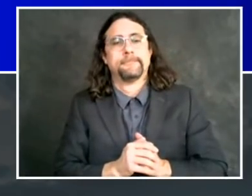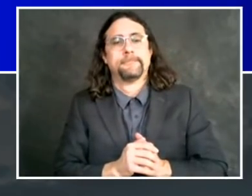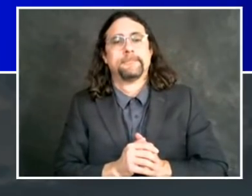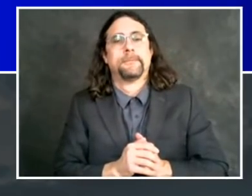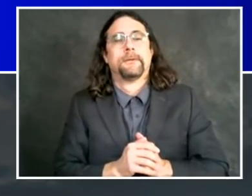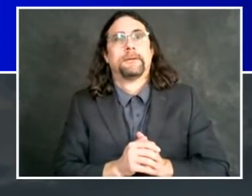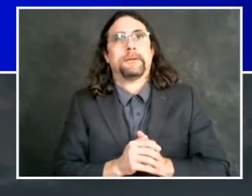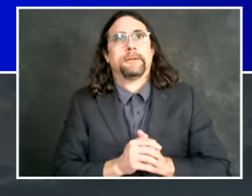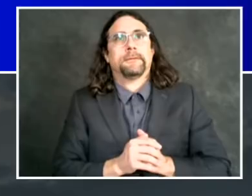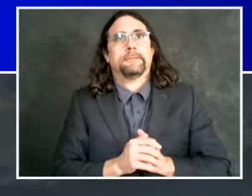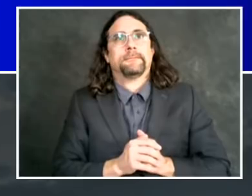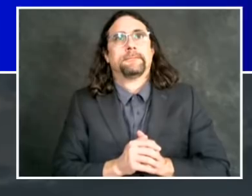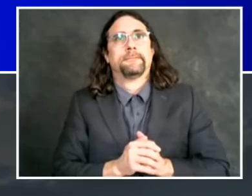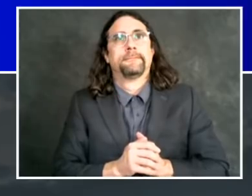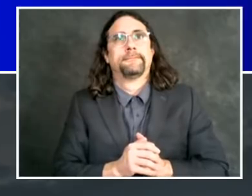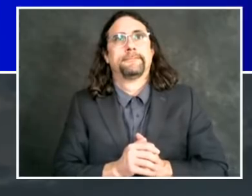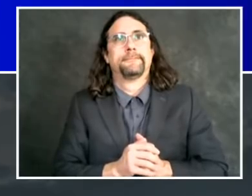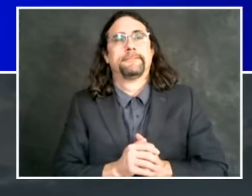responders.